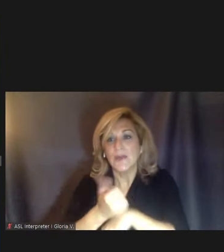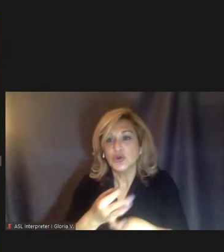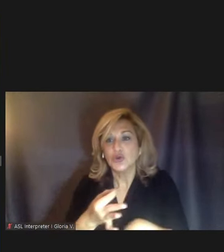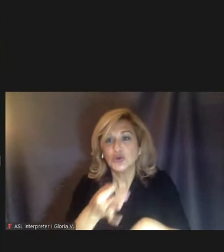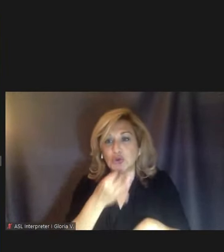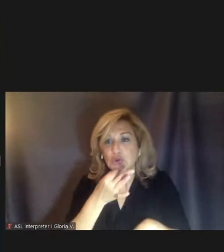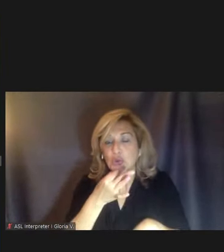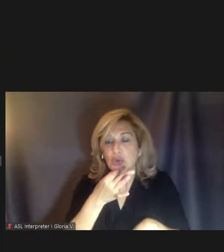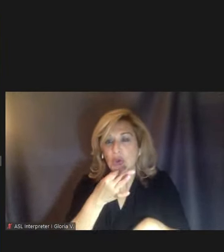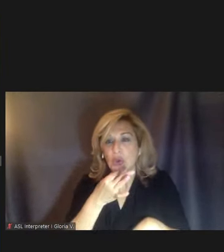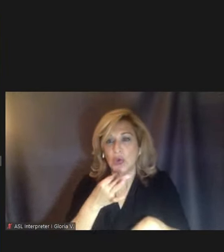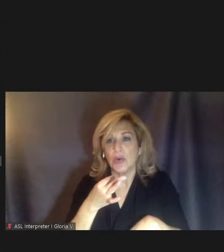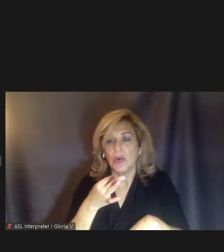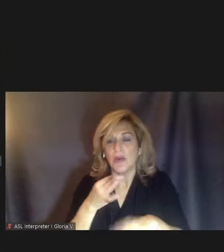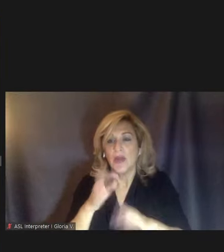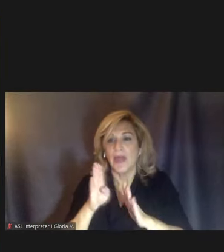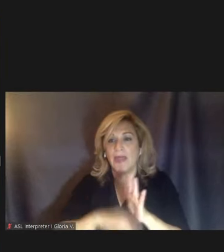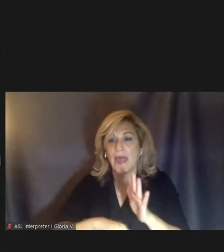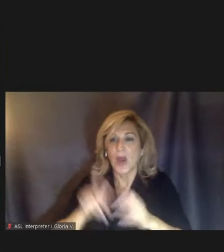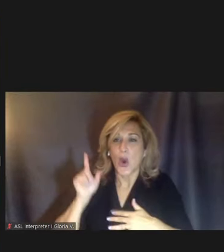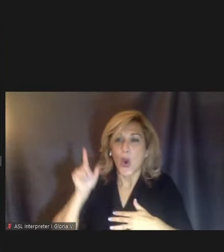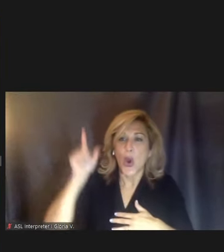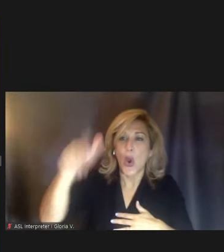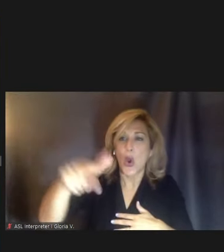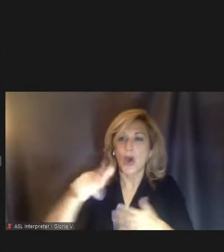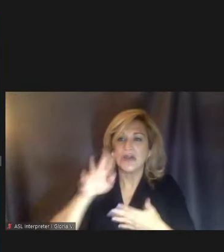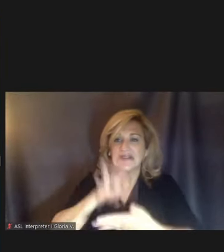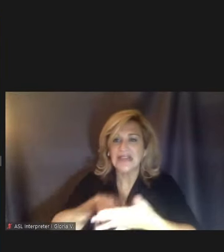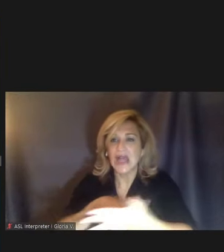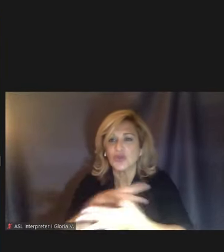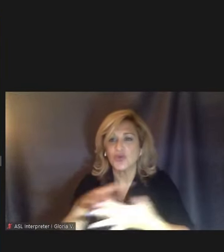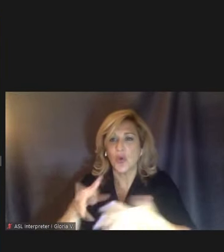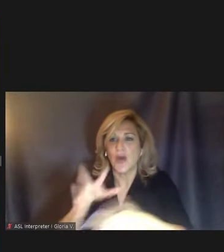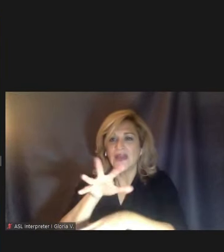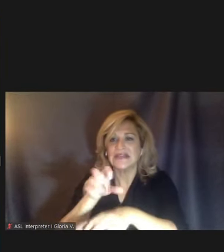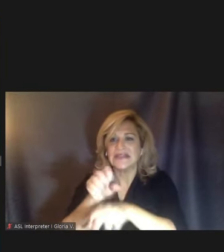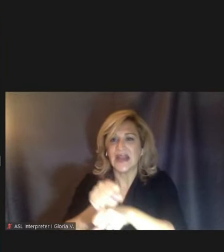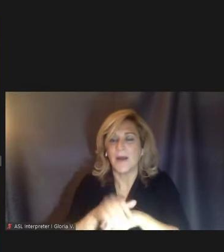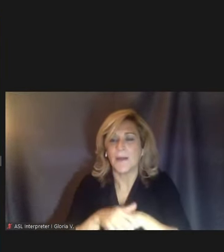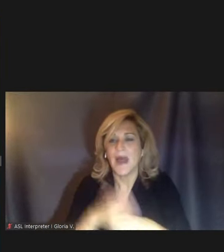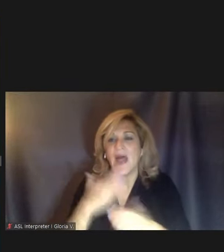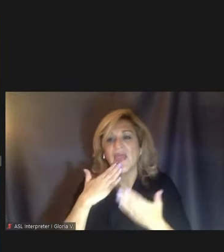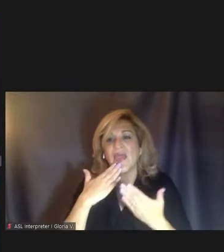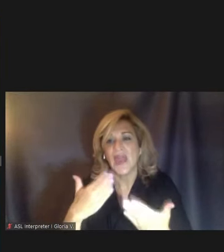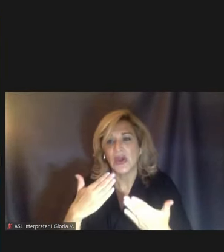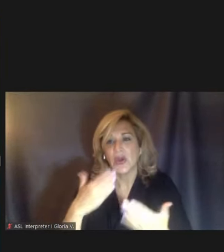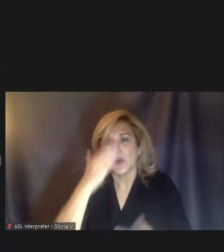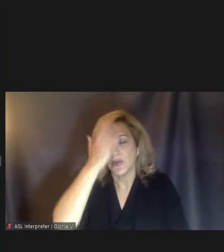the long schedule that's been set out. Thank you.